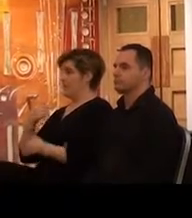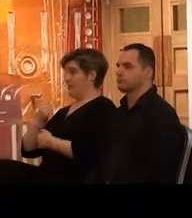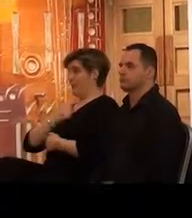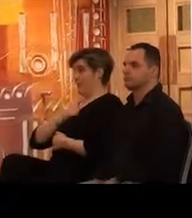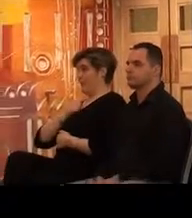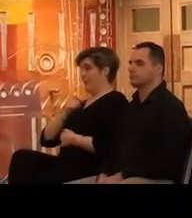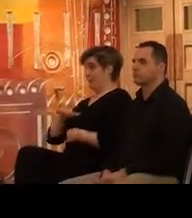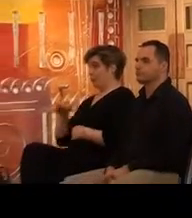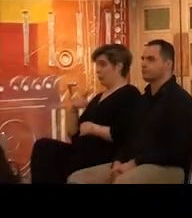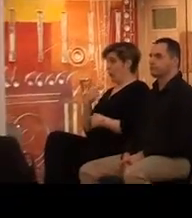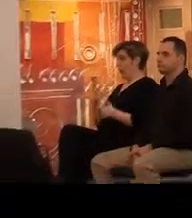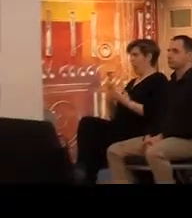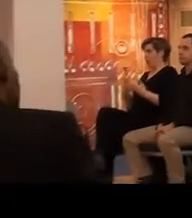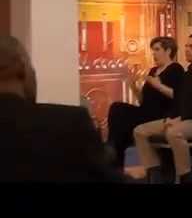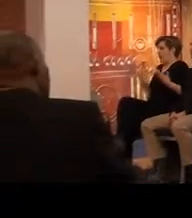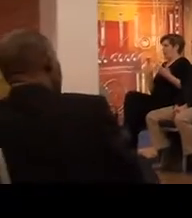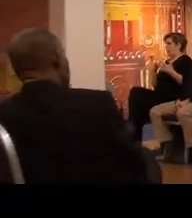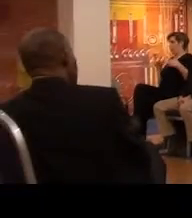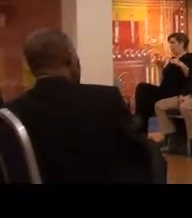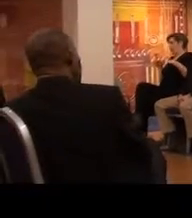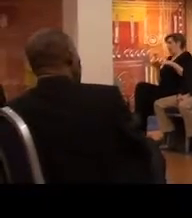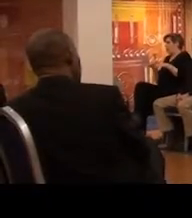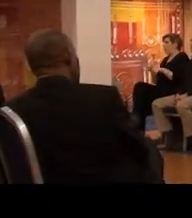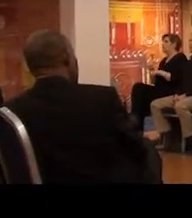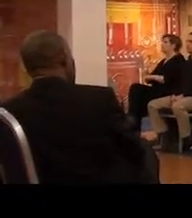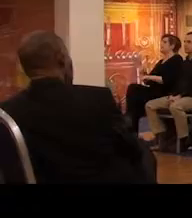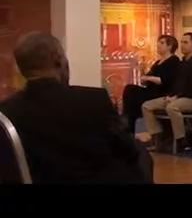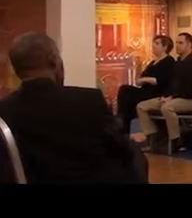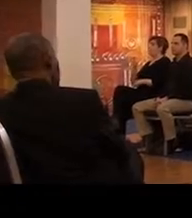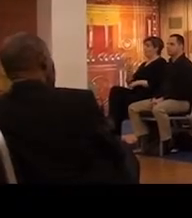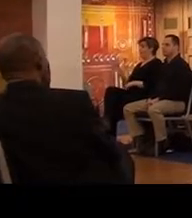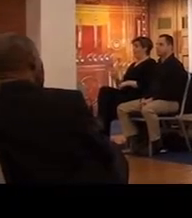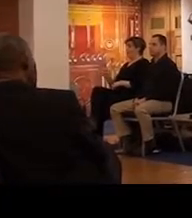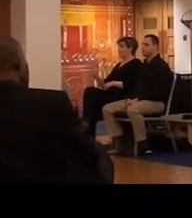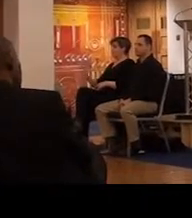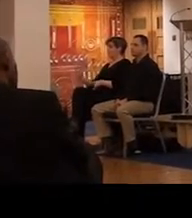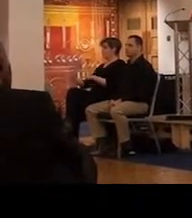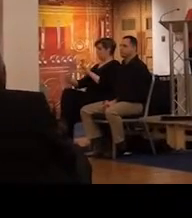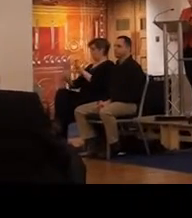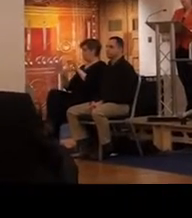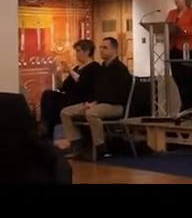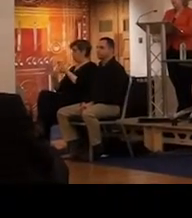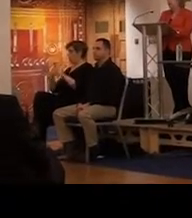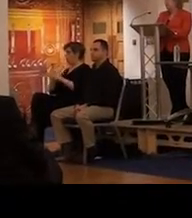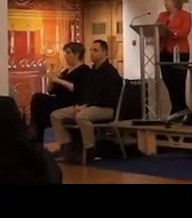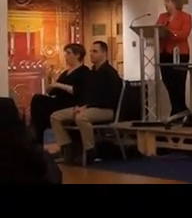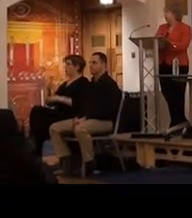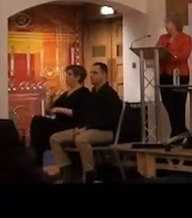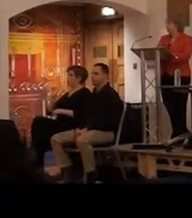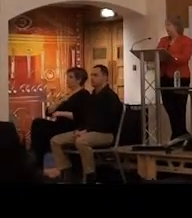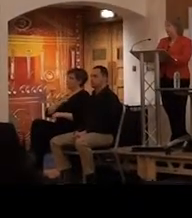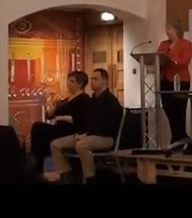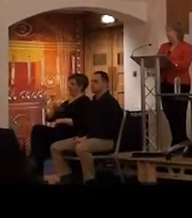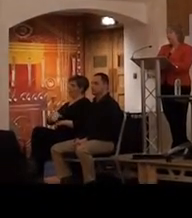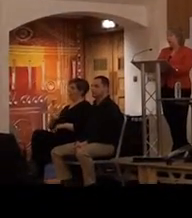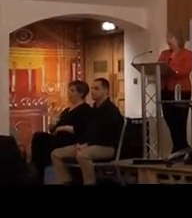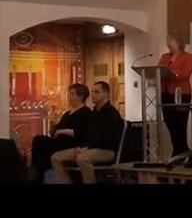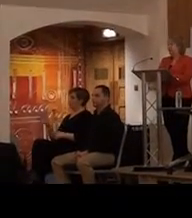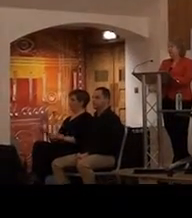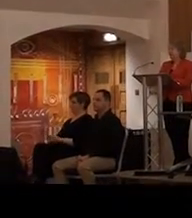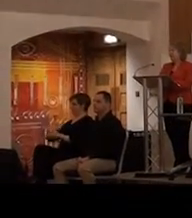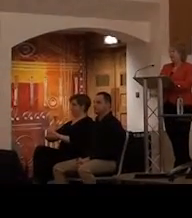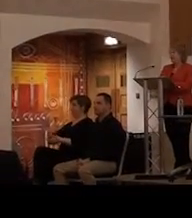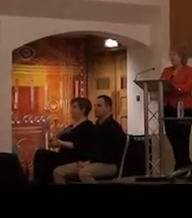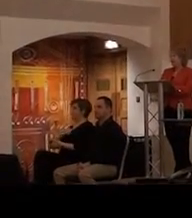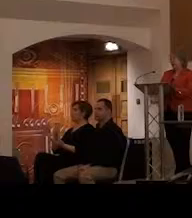Spa with nursery, and a parent contacted the school and wanted to come and meet me. And she wanted her daughter to come into our reception class. The